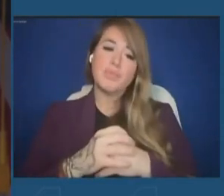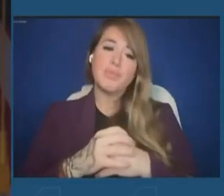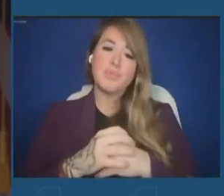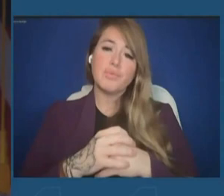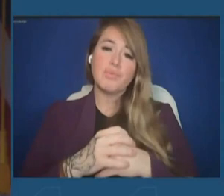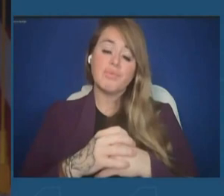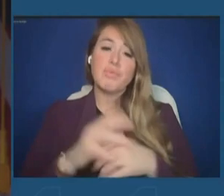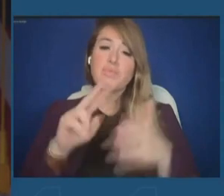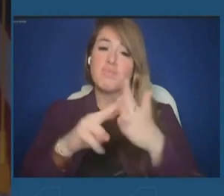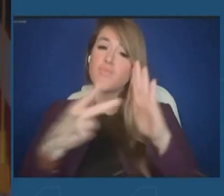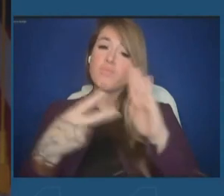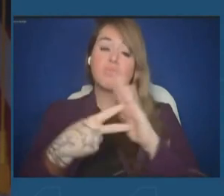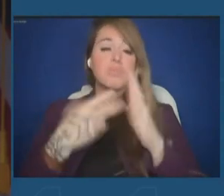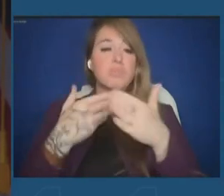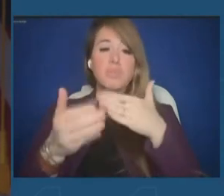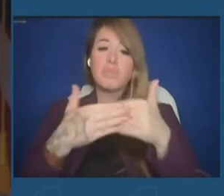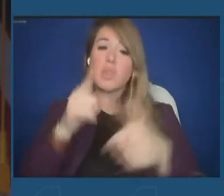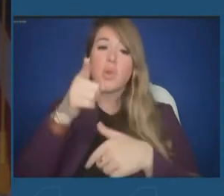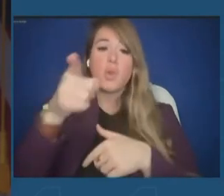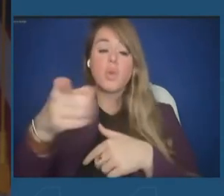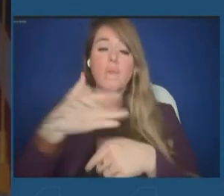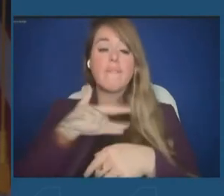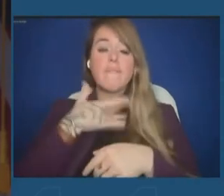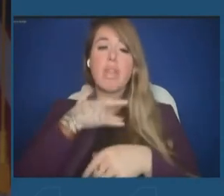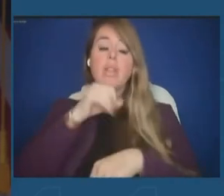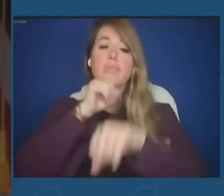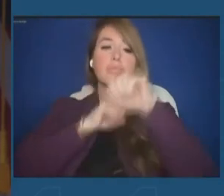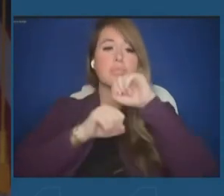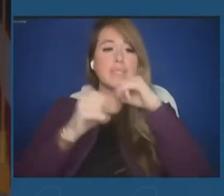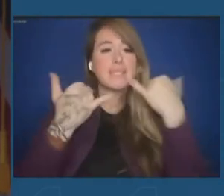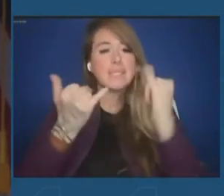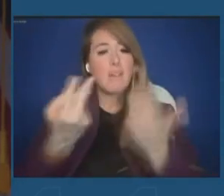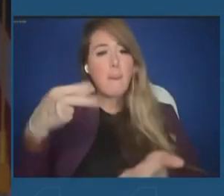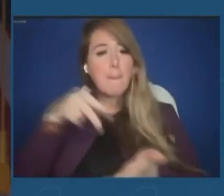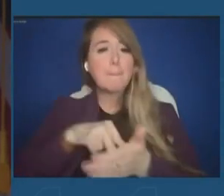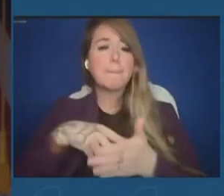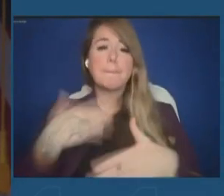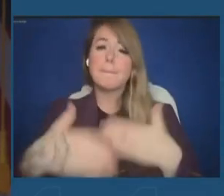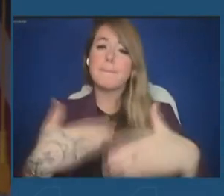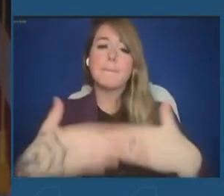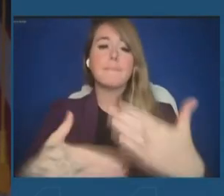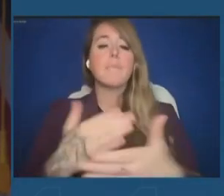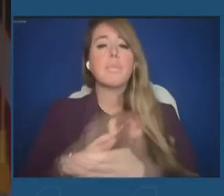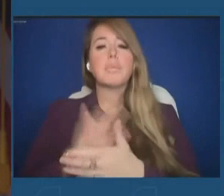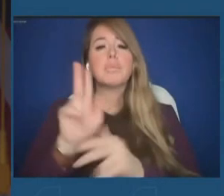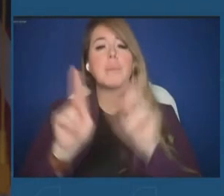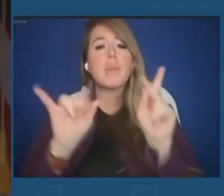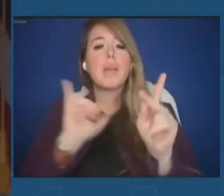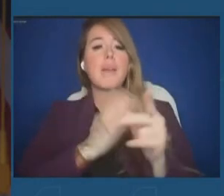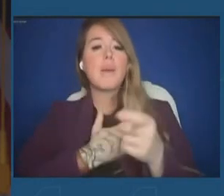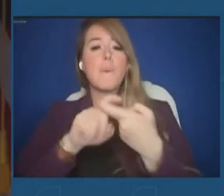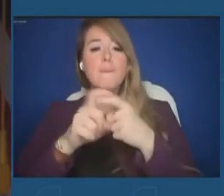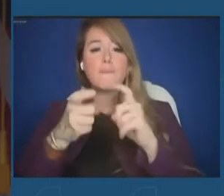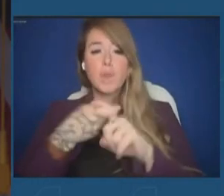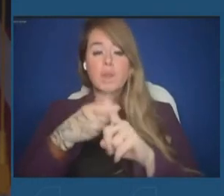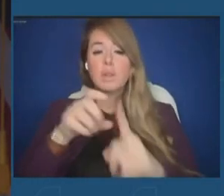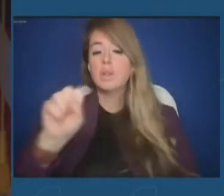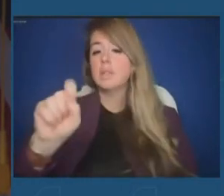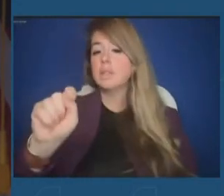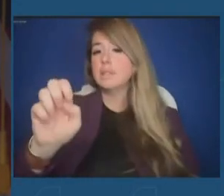means knock down and get up. It's people like our friend from the Buffalo Bills, and we have Steve Tasker to